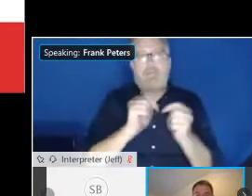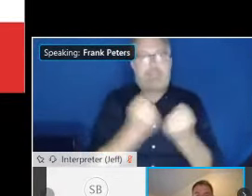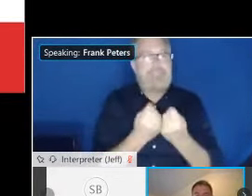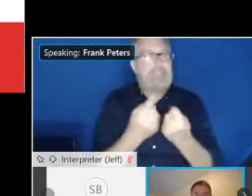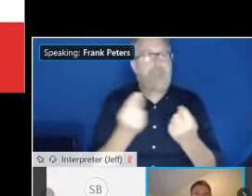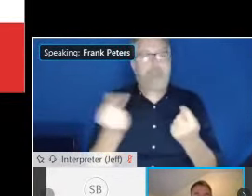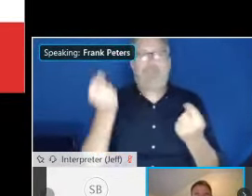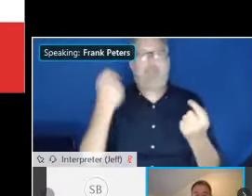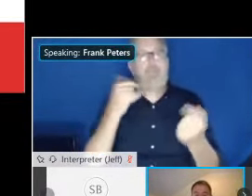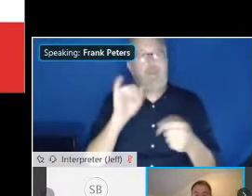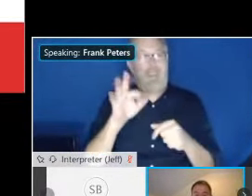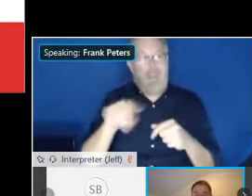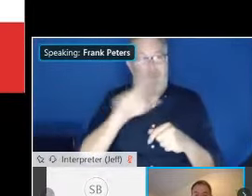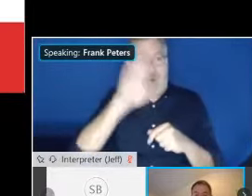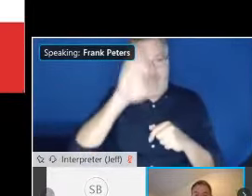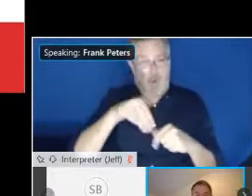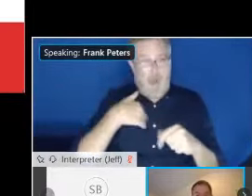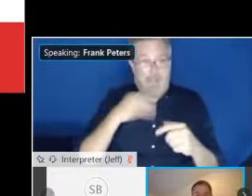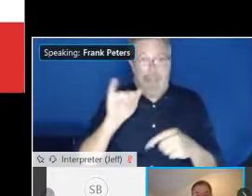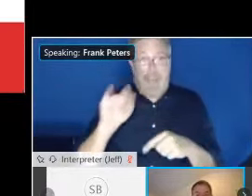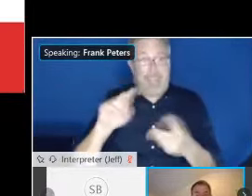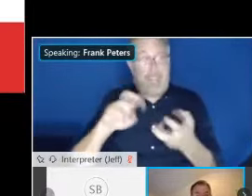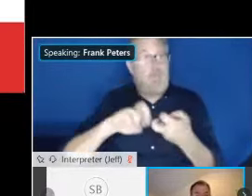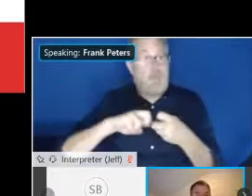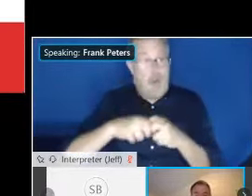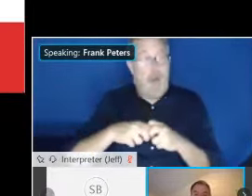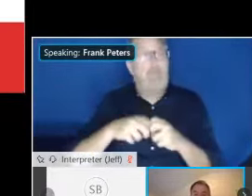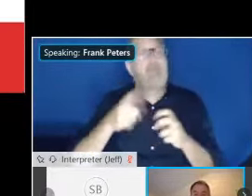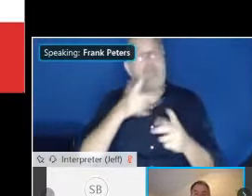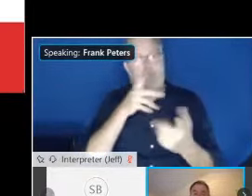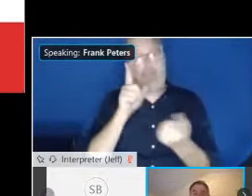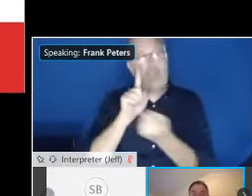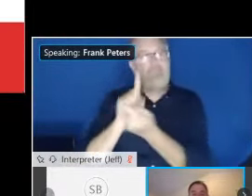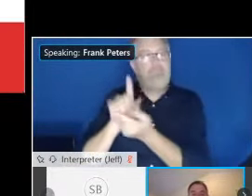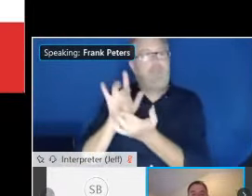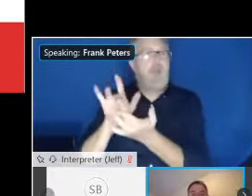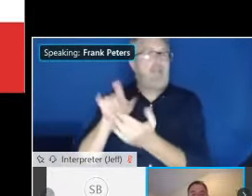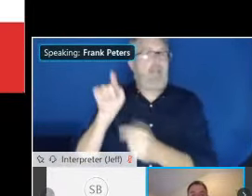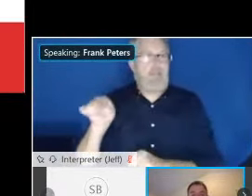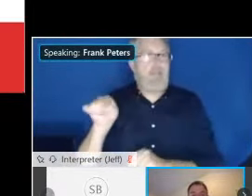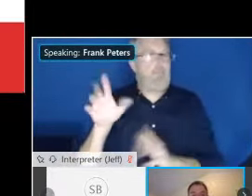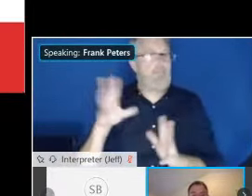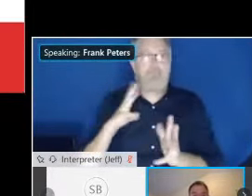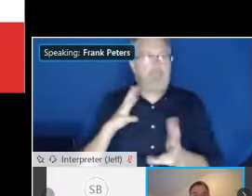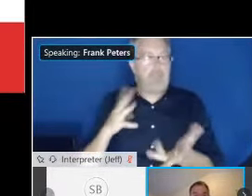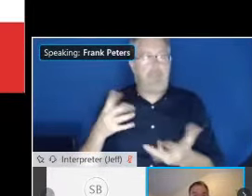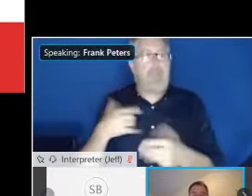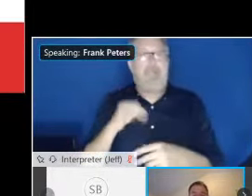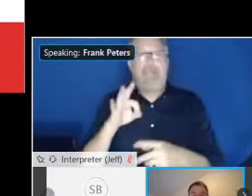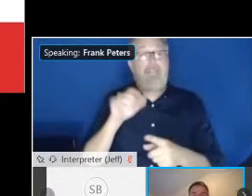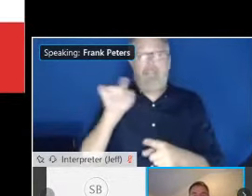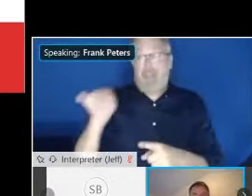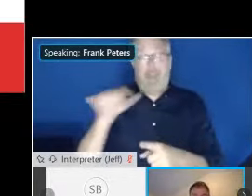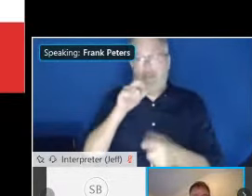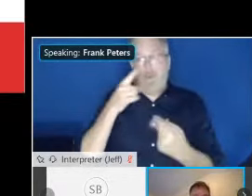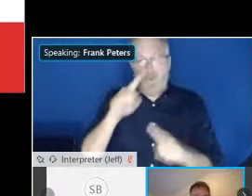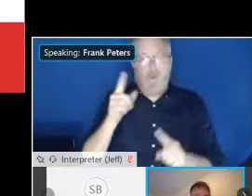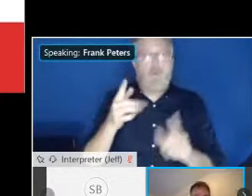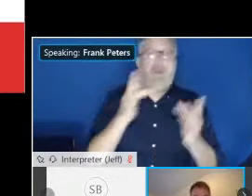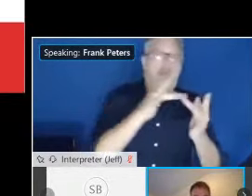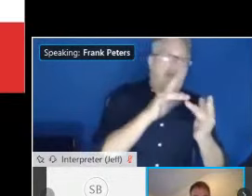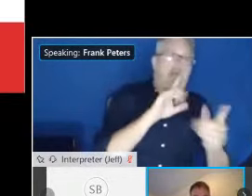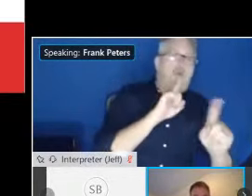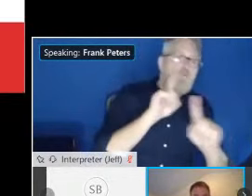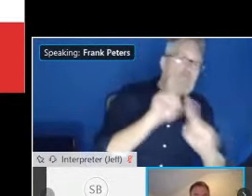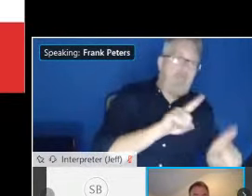a specific IT problem, then go out to them. If that's not working for you, then feel free to contact the response team to see if